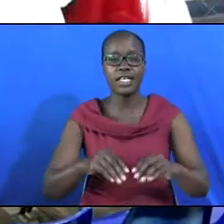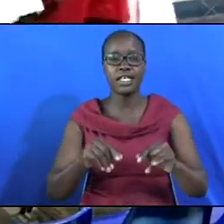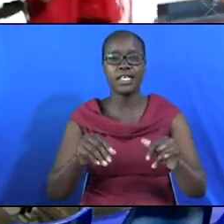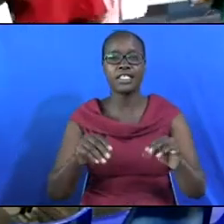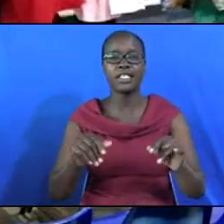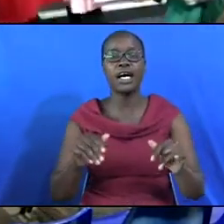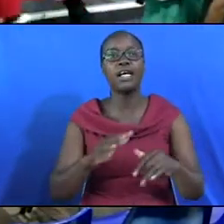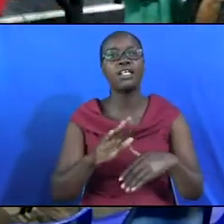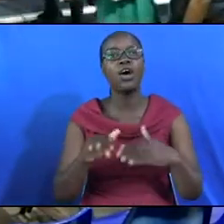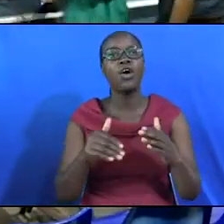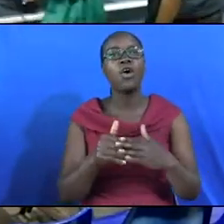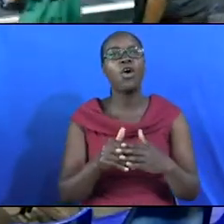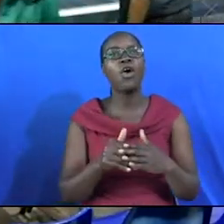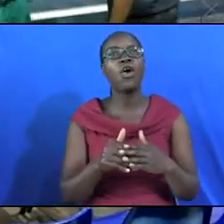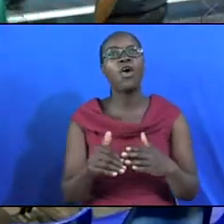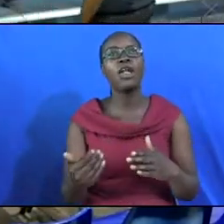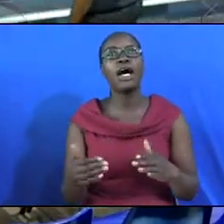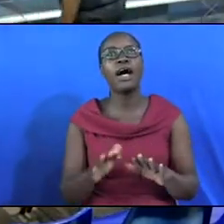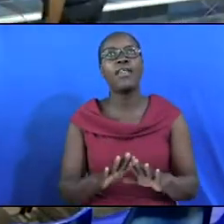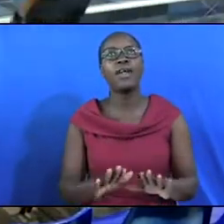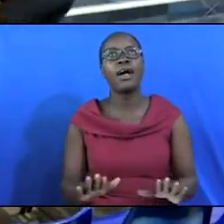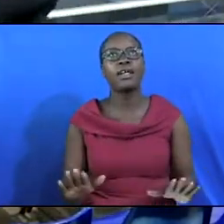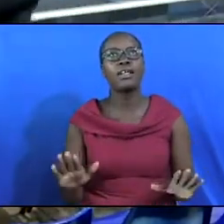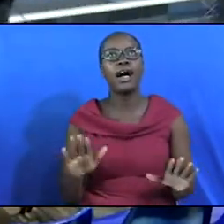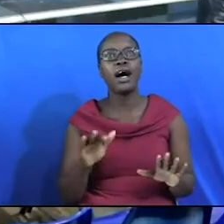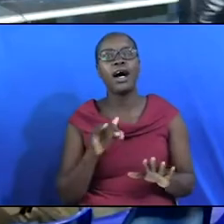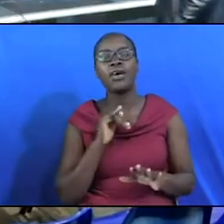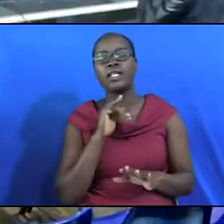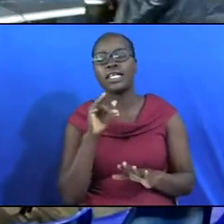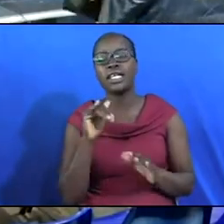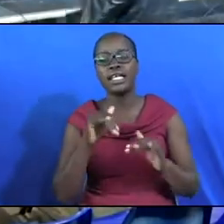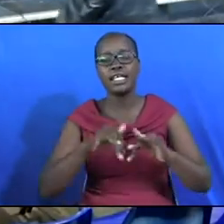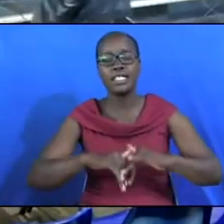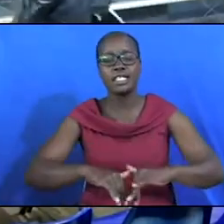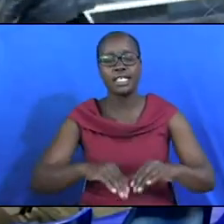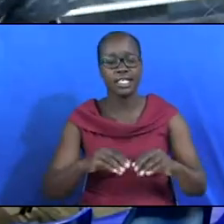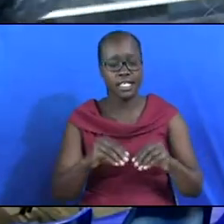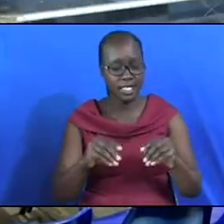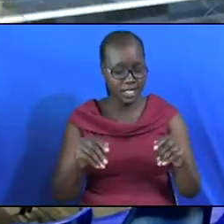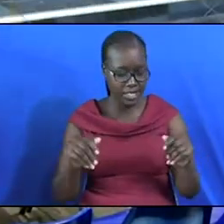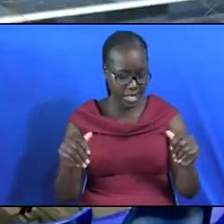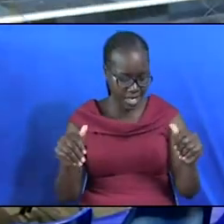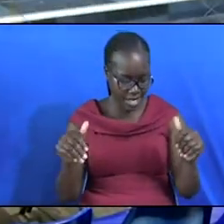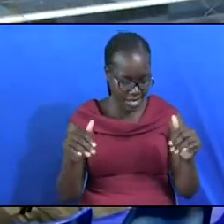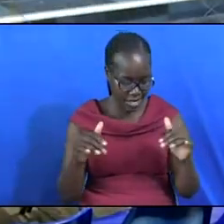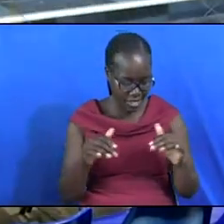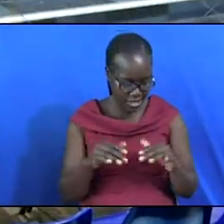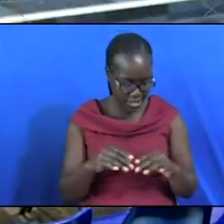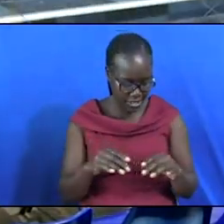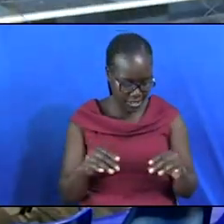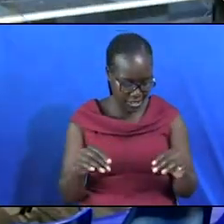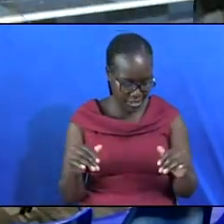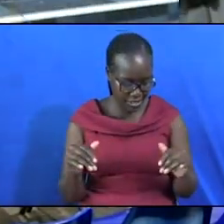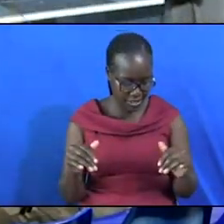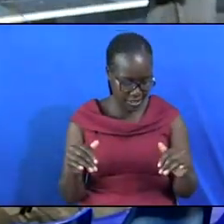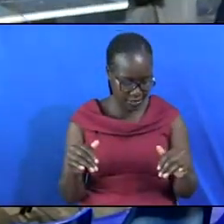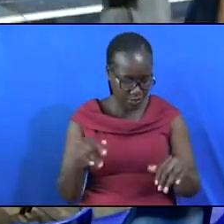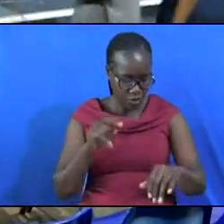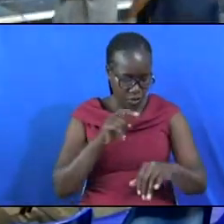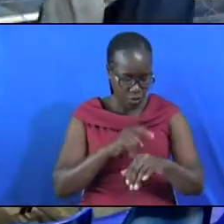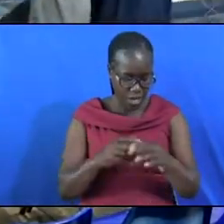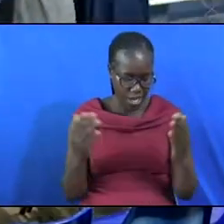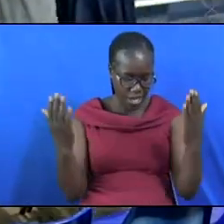is sinking sand. All other ground is sinking